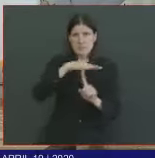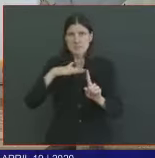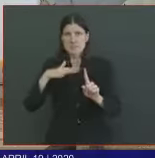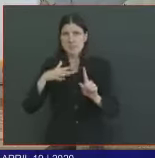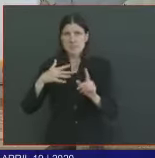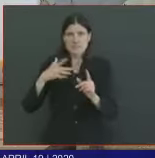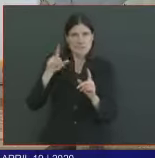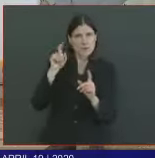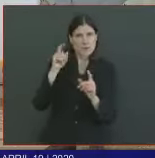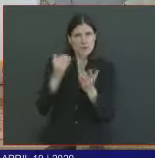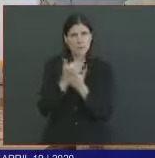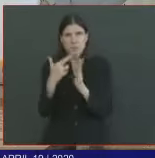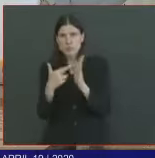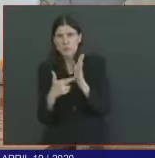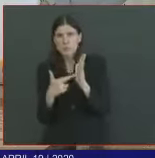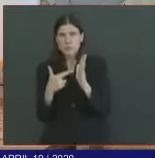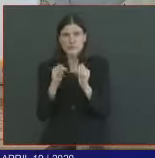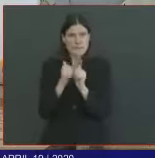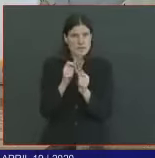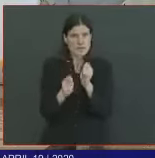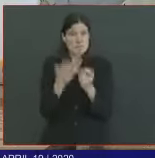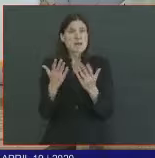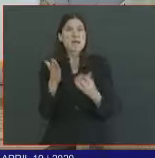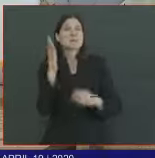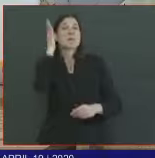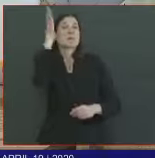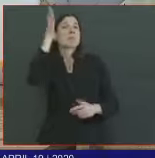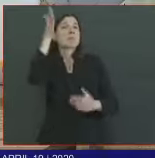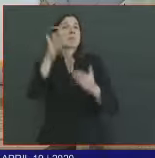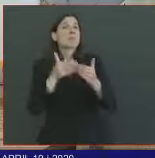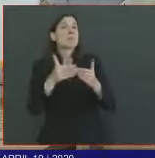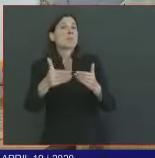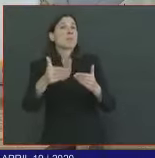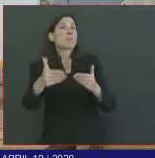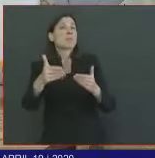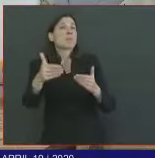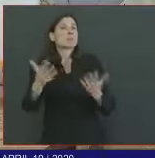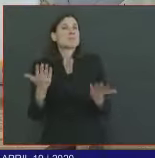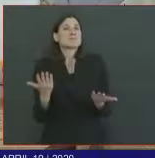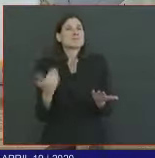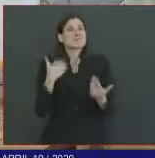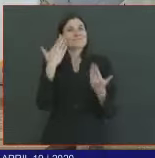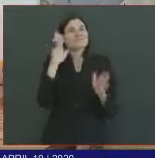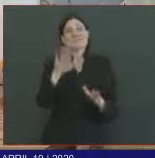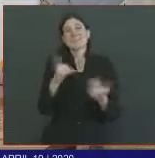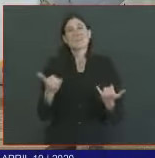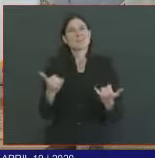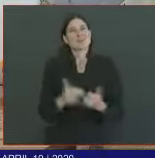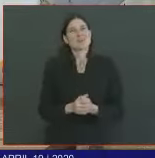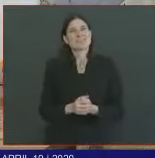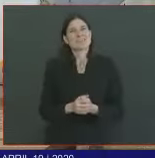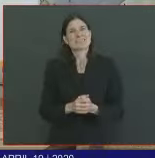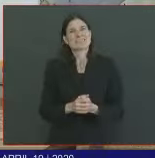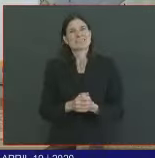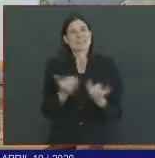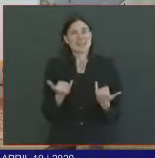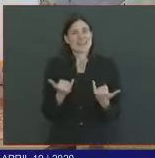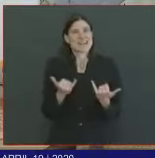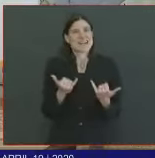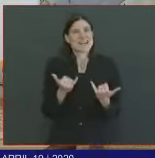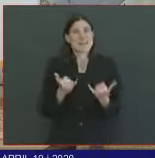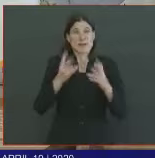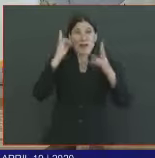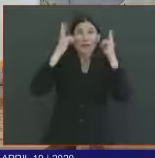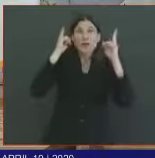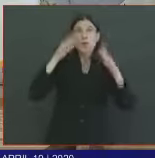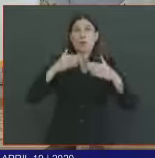mask wearing and temperature taking? So short answer is I'm not sure. It's top of mind for me because we have a lot of them in